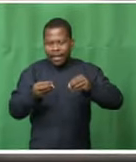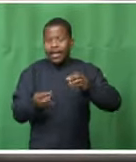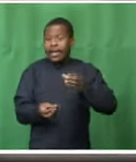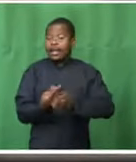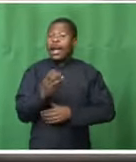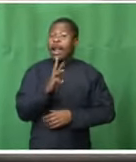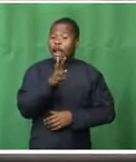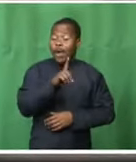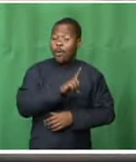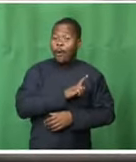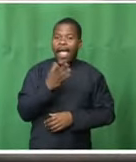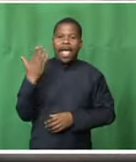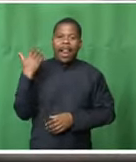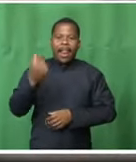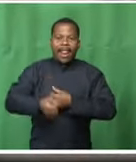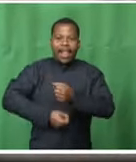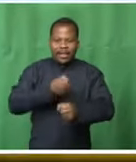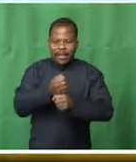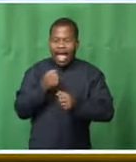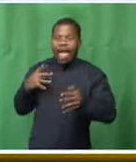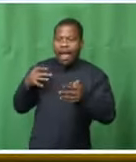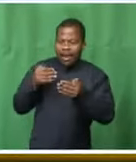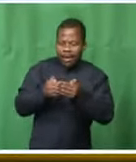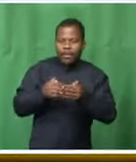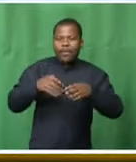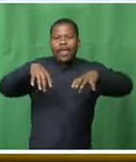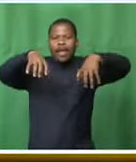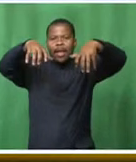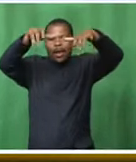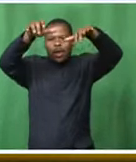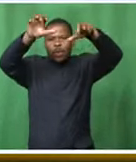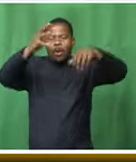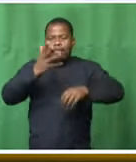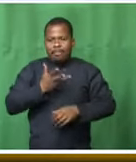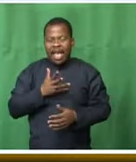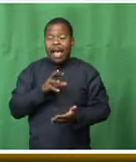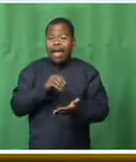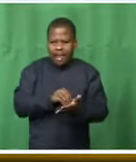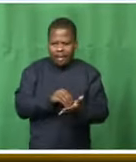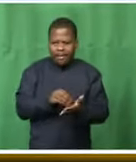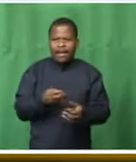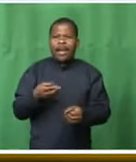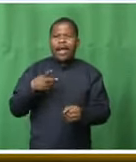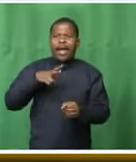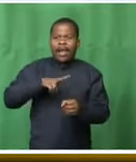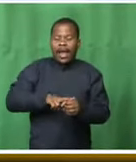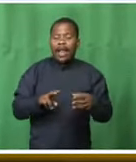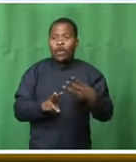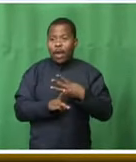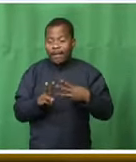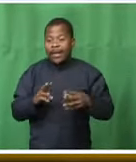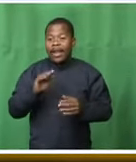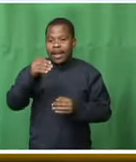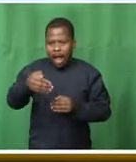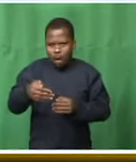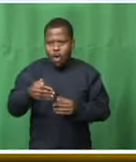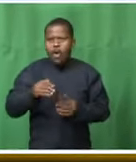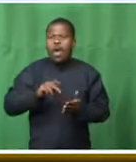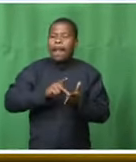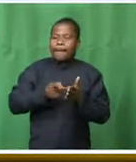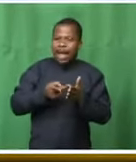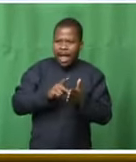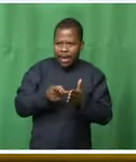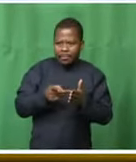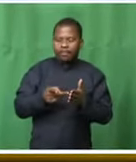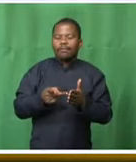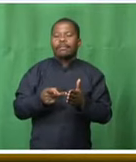damaged by the rains in the period of December. So the municipality has scheduled to